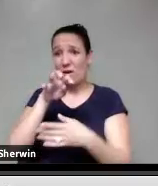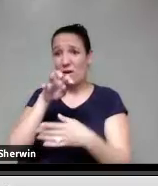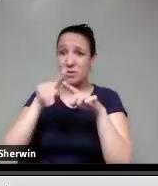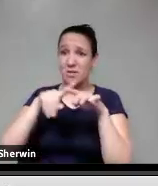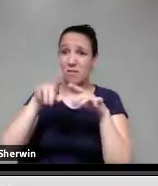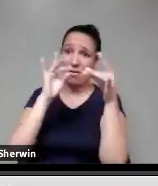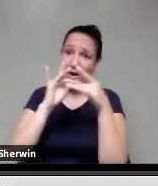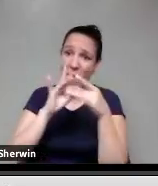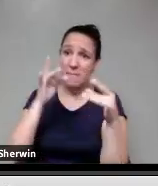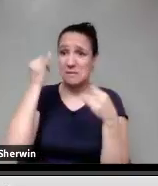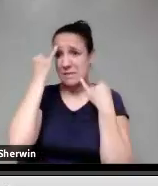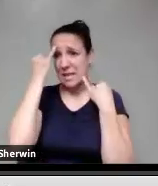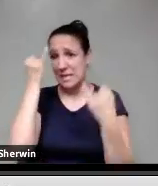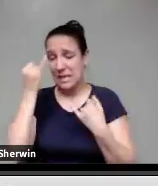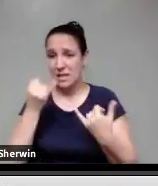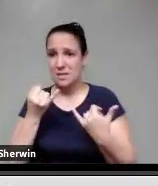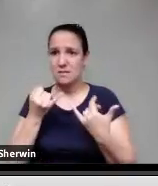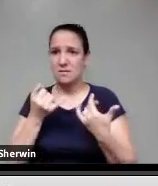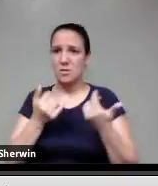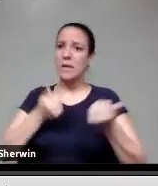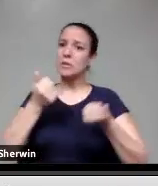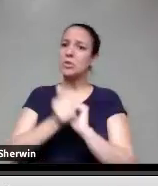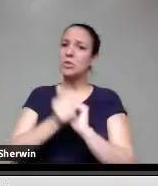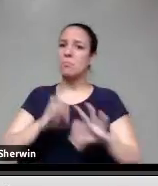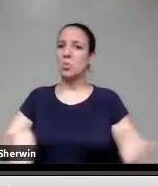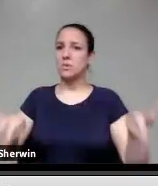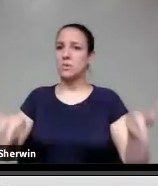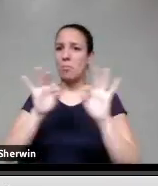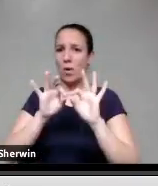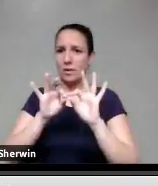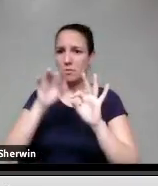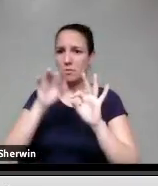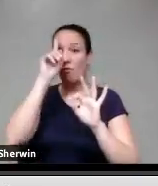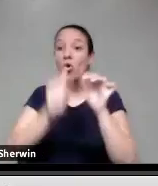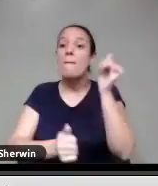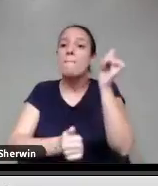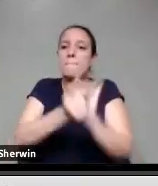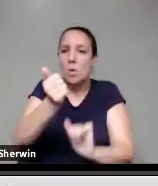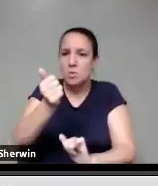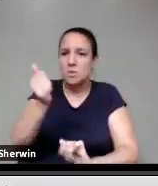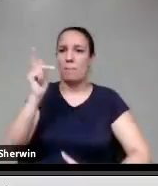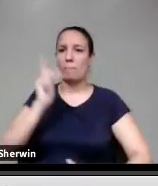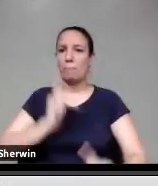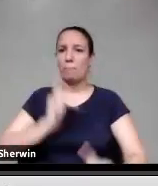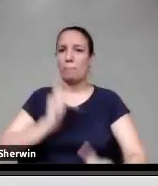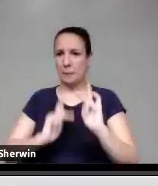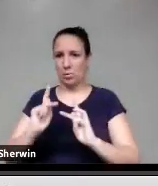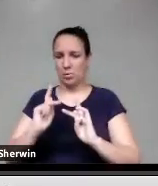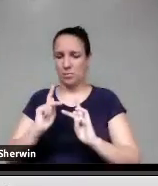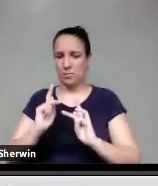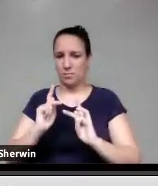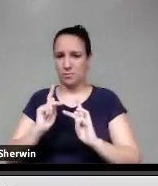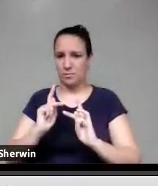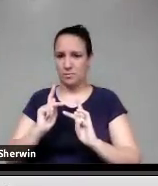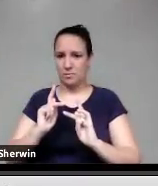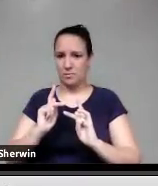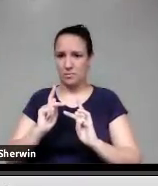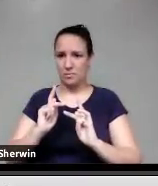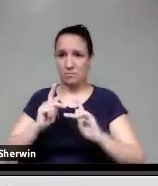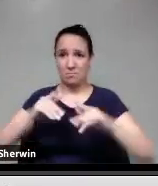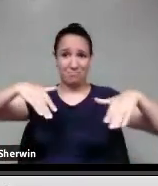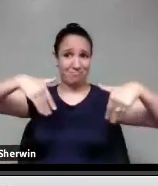comments and figure out what would be most meaningful for the majority of the people that they were going to serve. They have not even